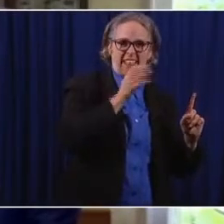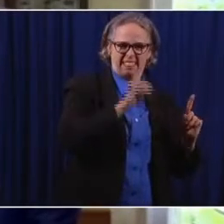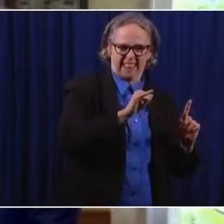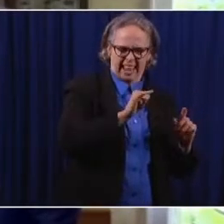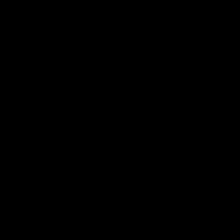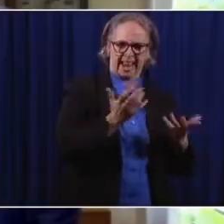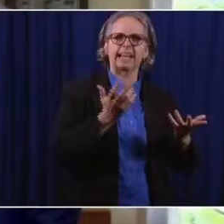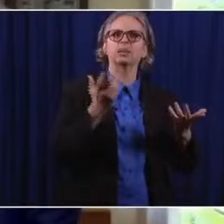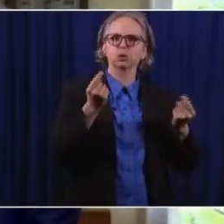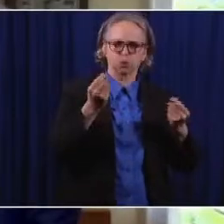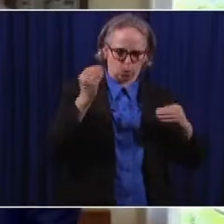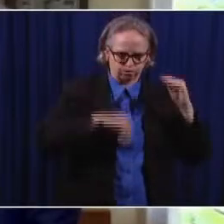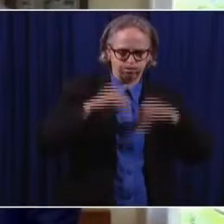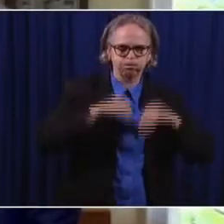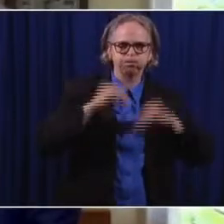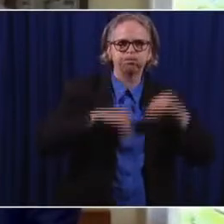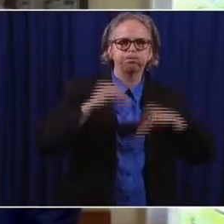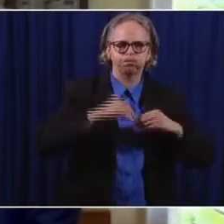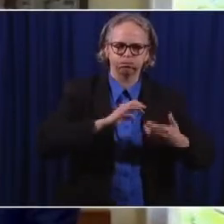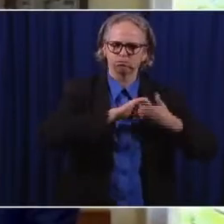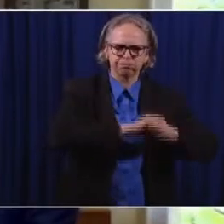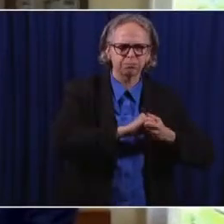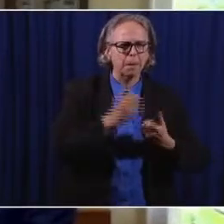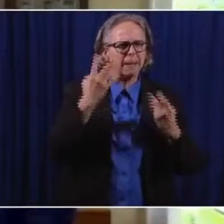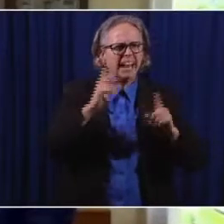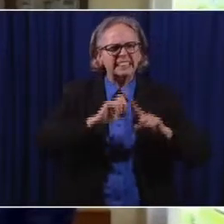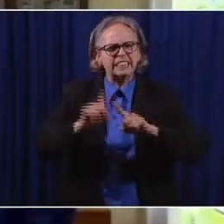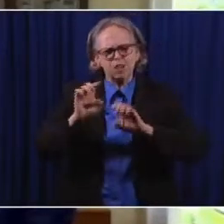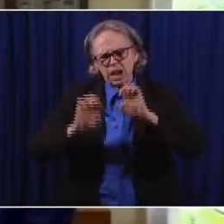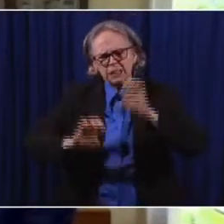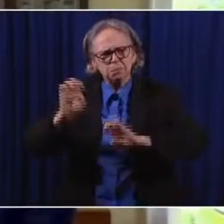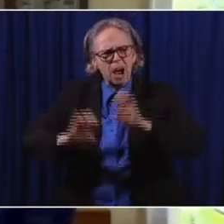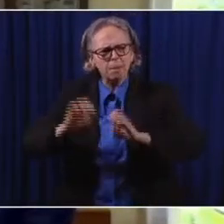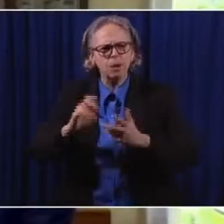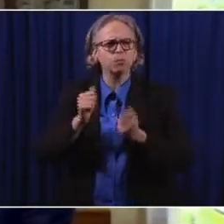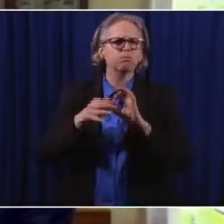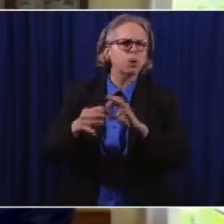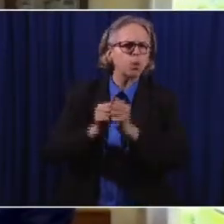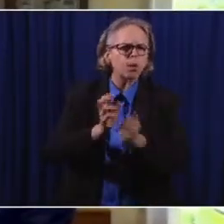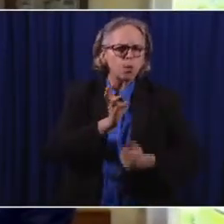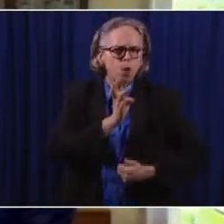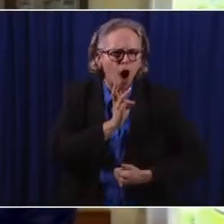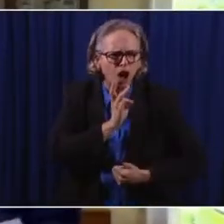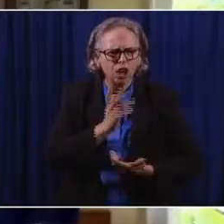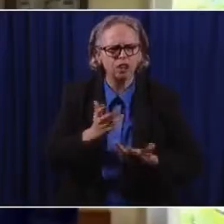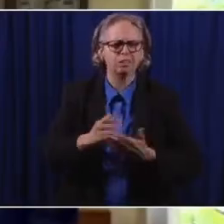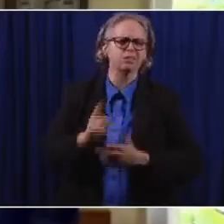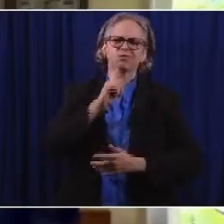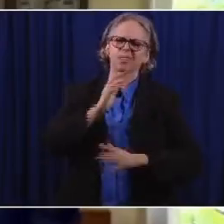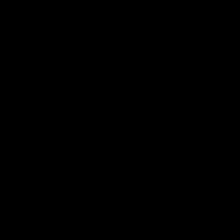quality, and there's a lot of experiments in here to do, and it's just lots of fun things.